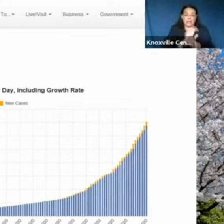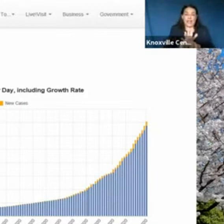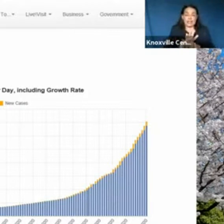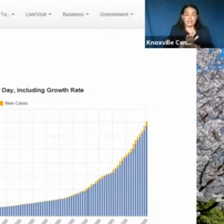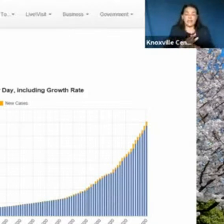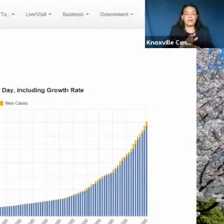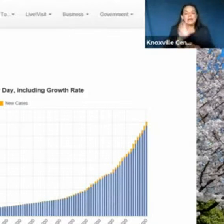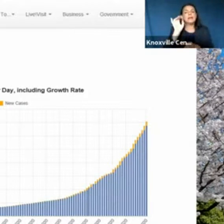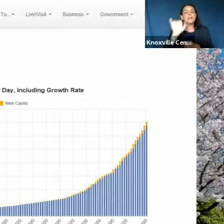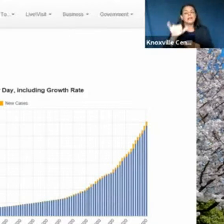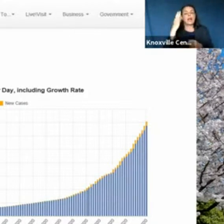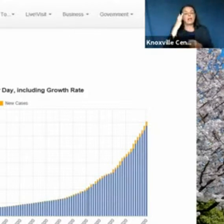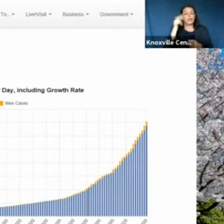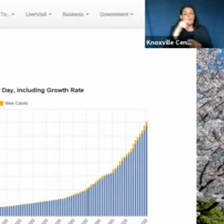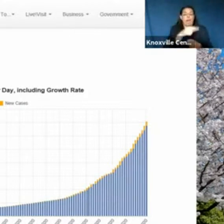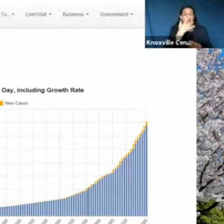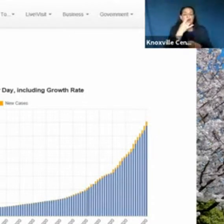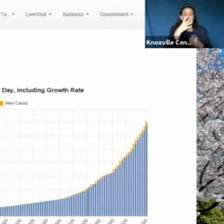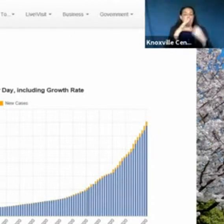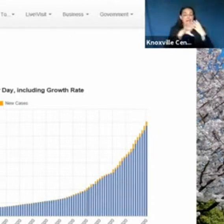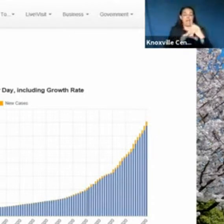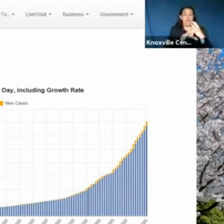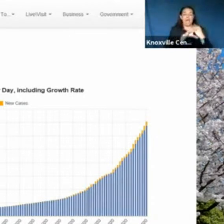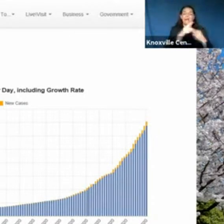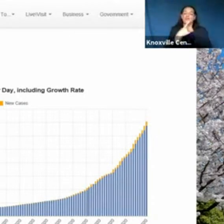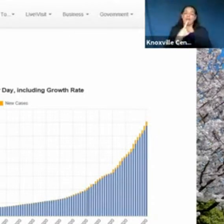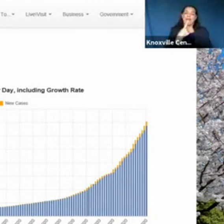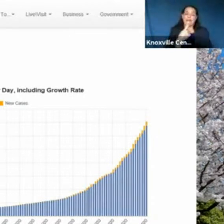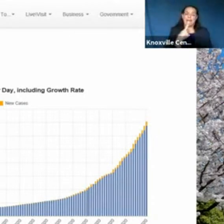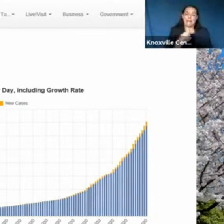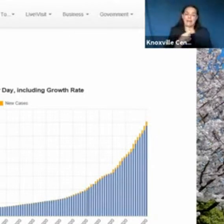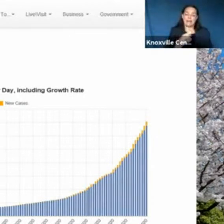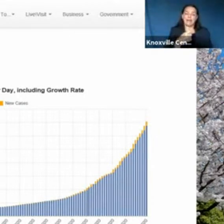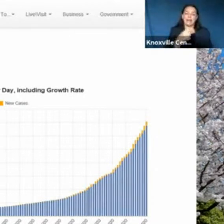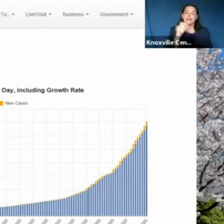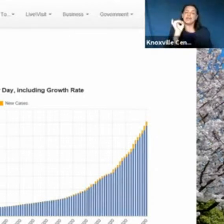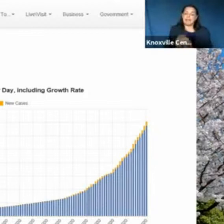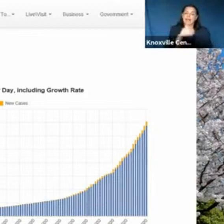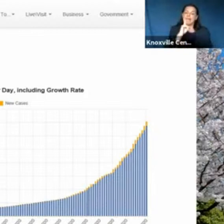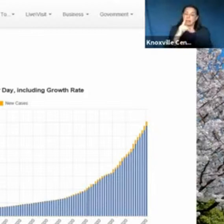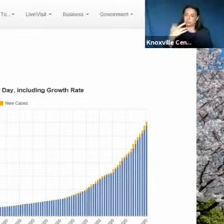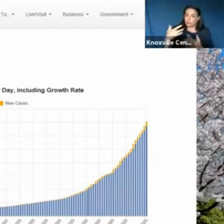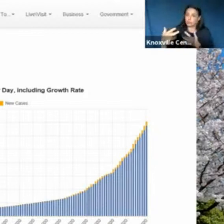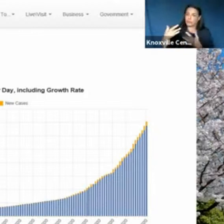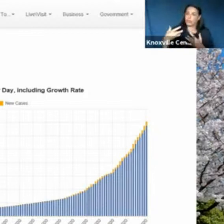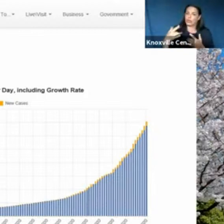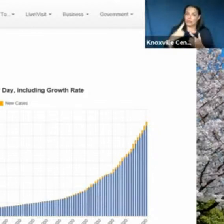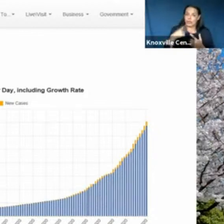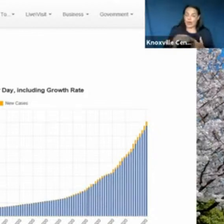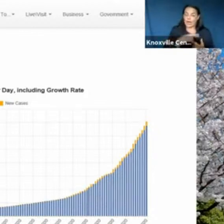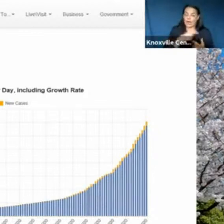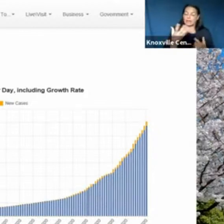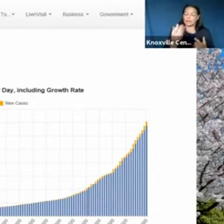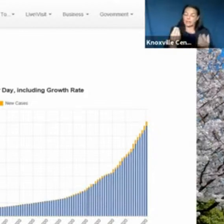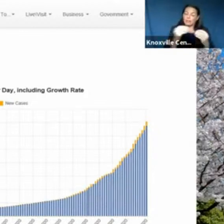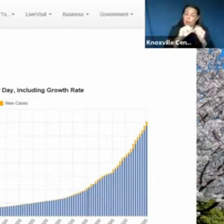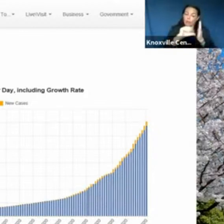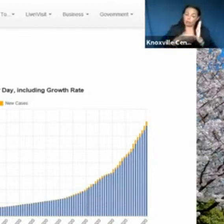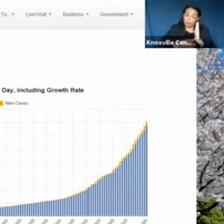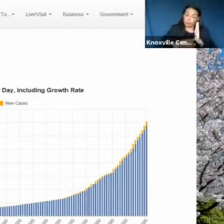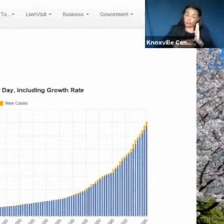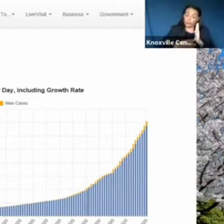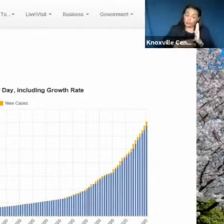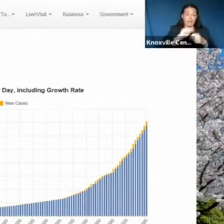causes us to represent this traffic light as red. This is a concerning trend and further reiterates that the virus is still